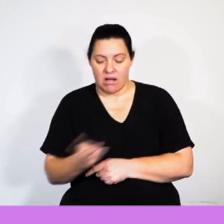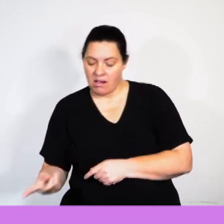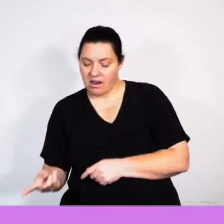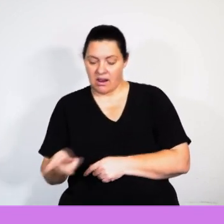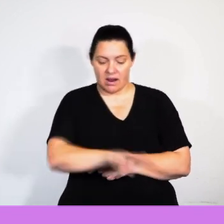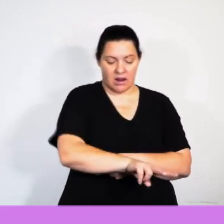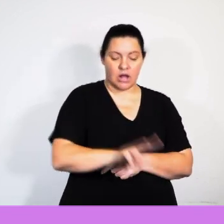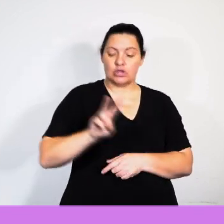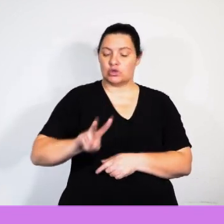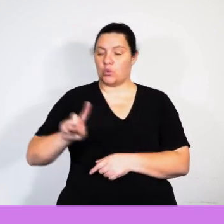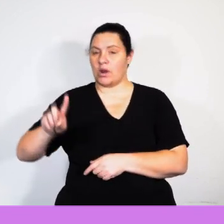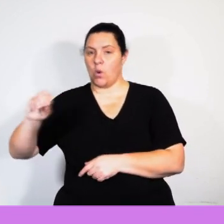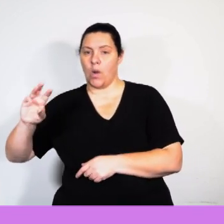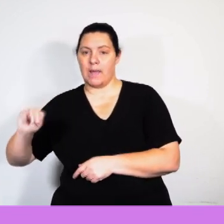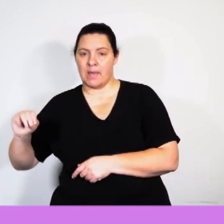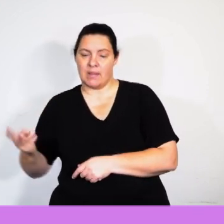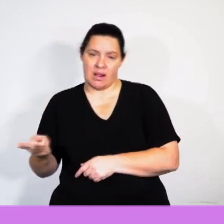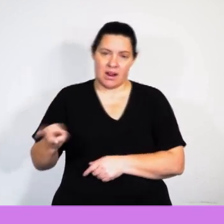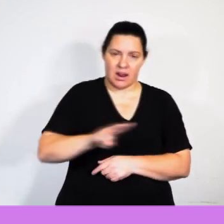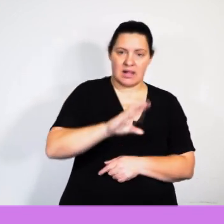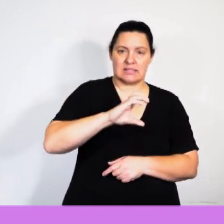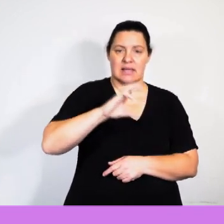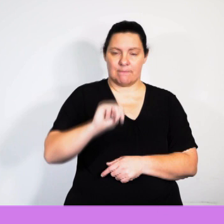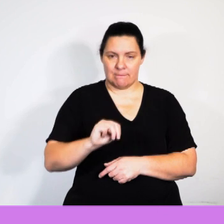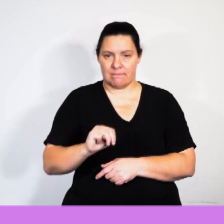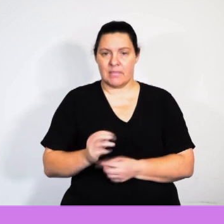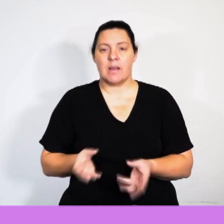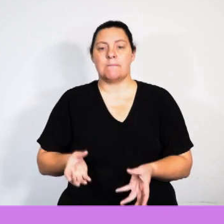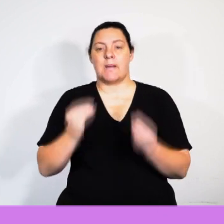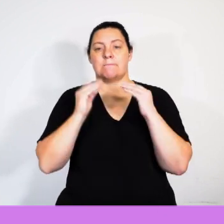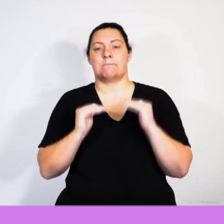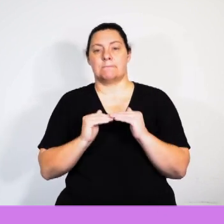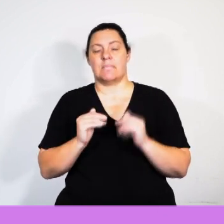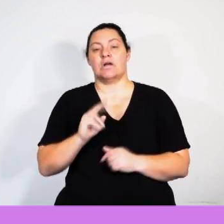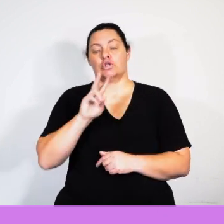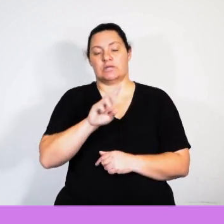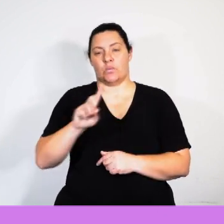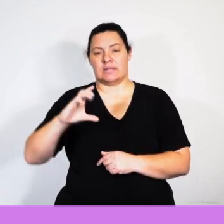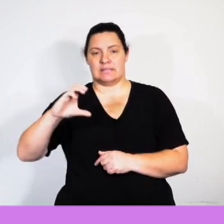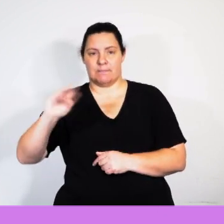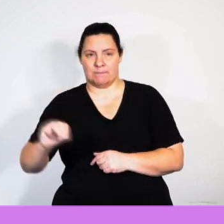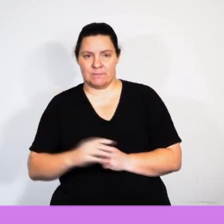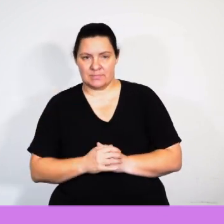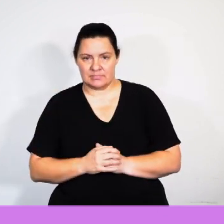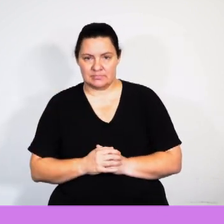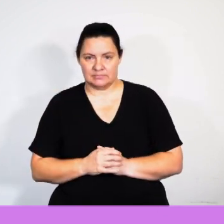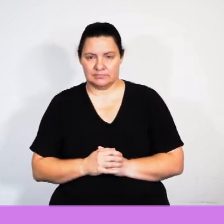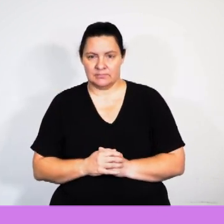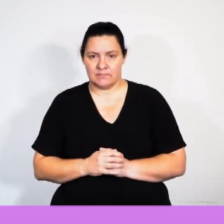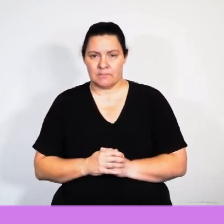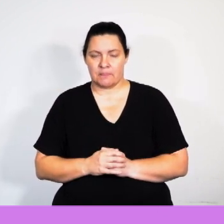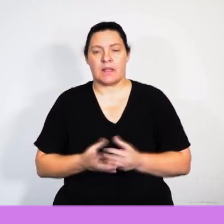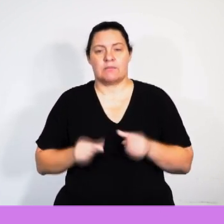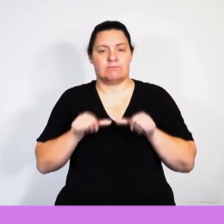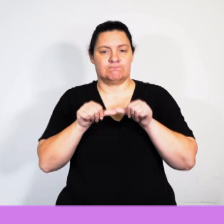if you convert 210 millimeter to centimeters, it will be equivalent to 21